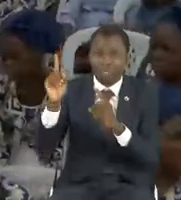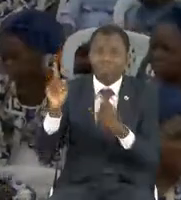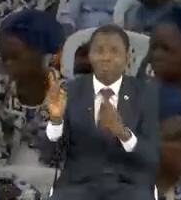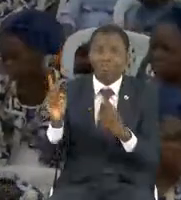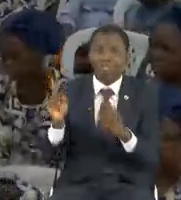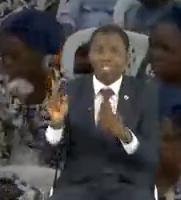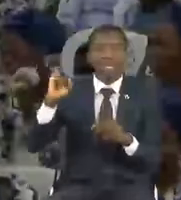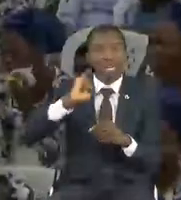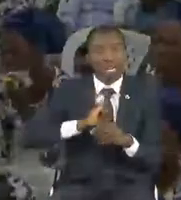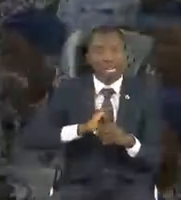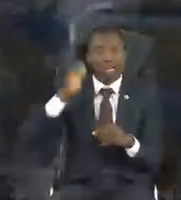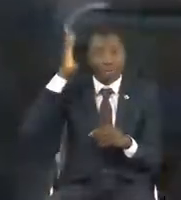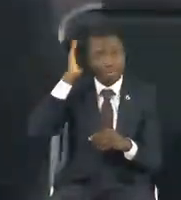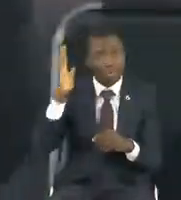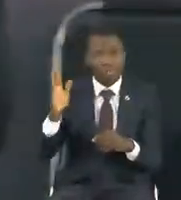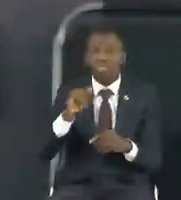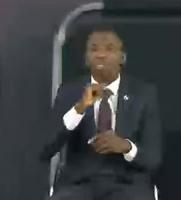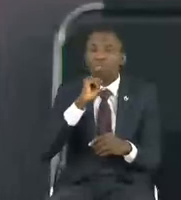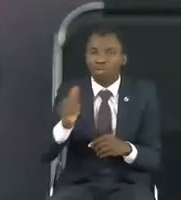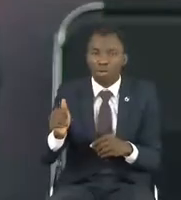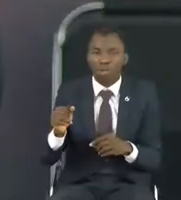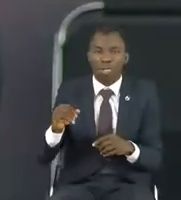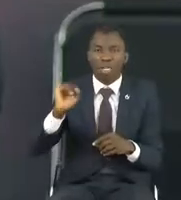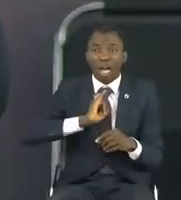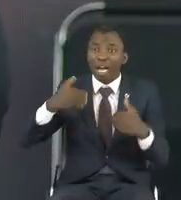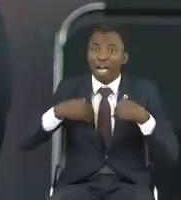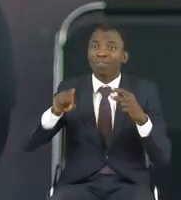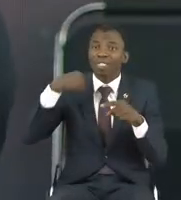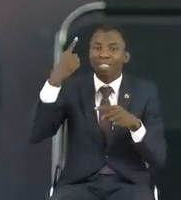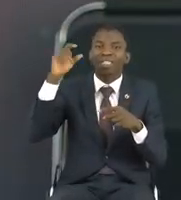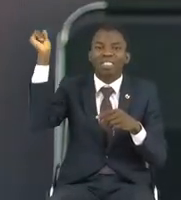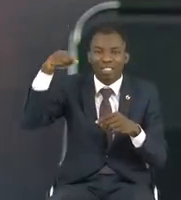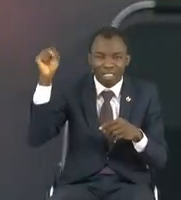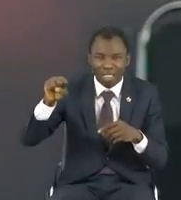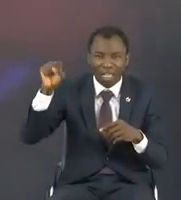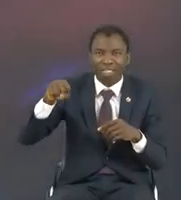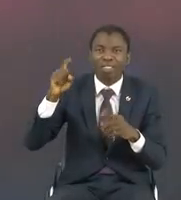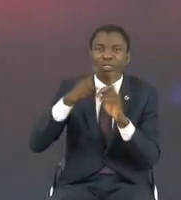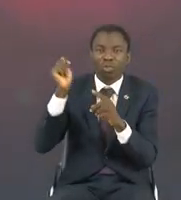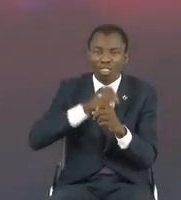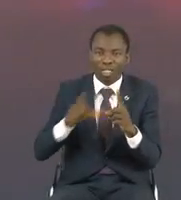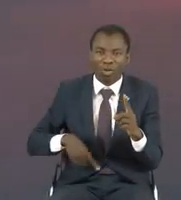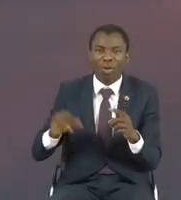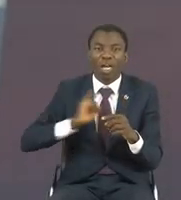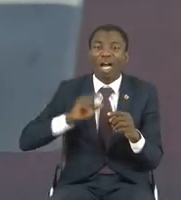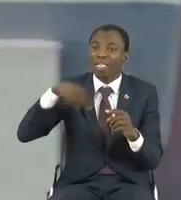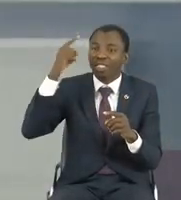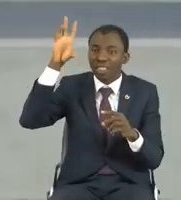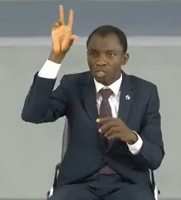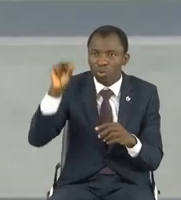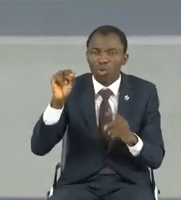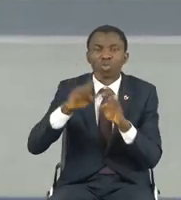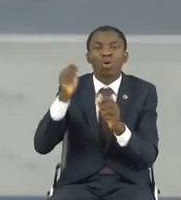I will not. I have said yes to the Lord, and I say no to